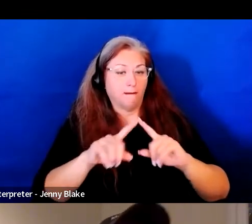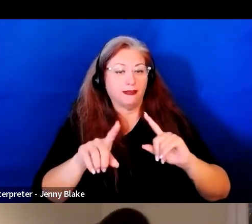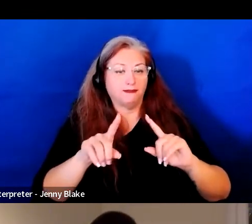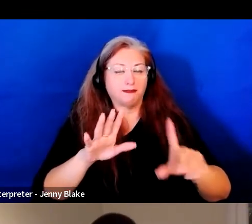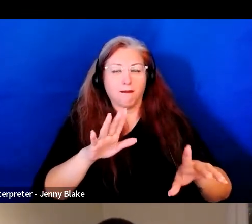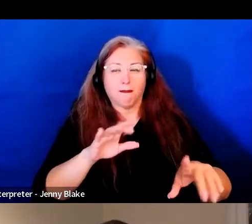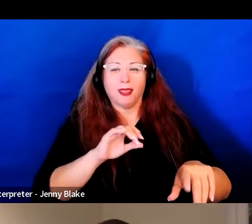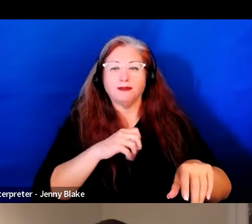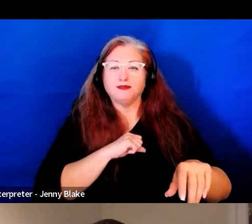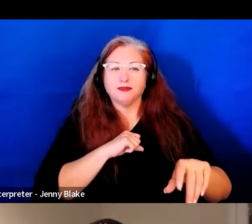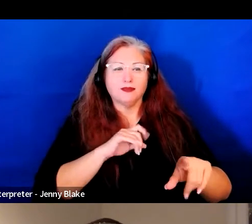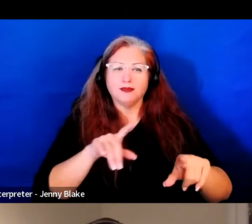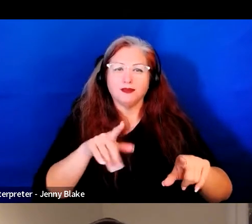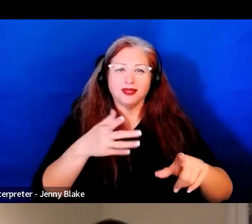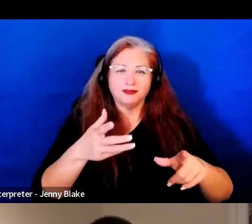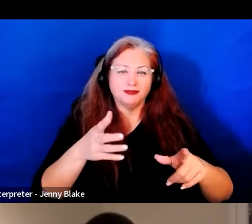sorry.